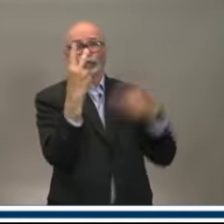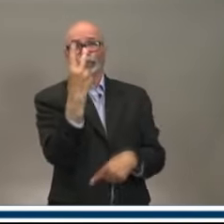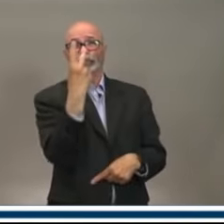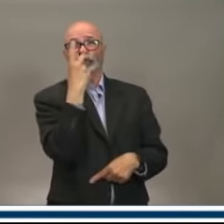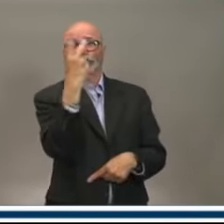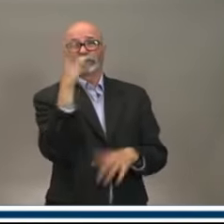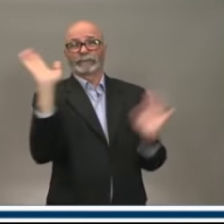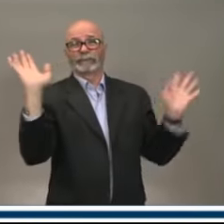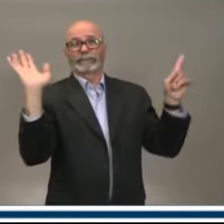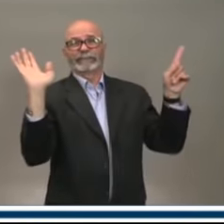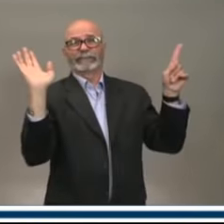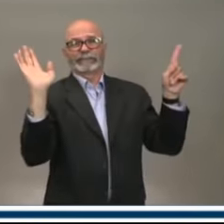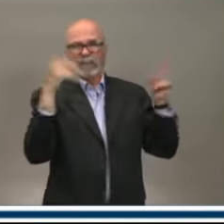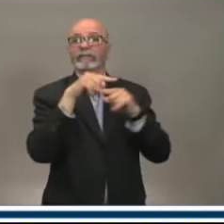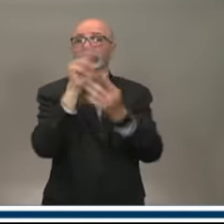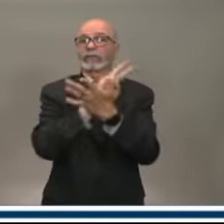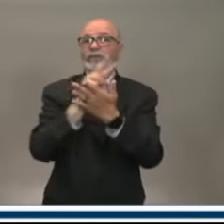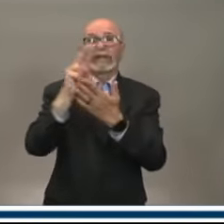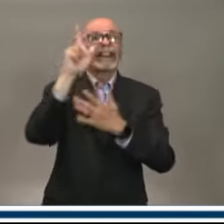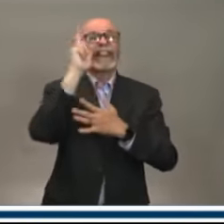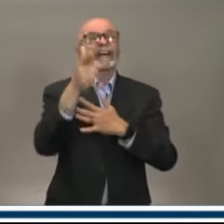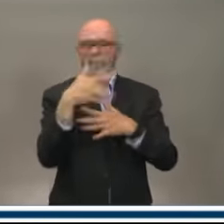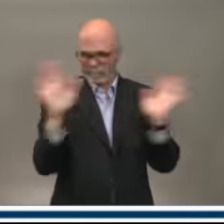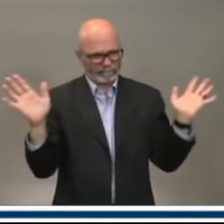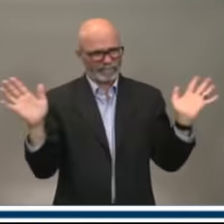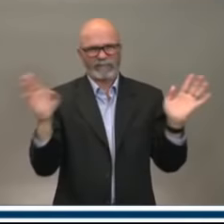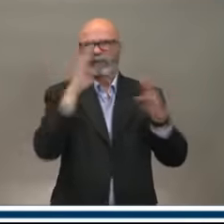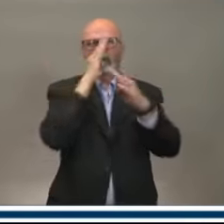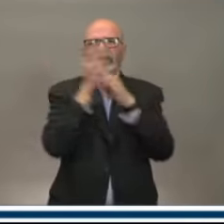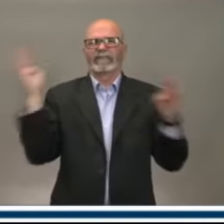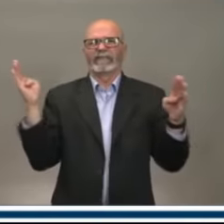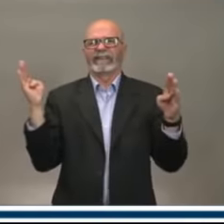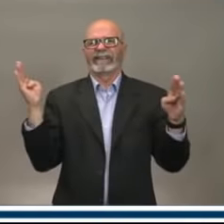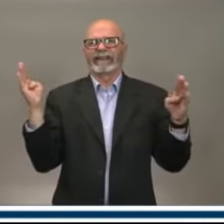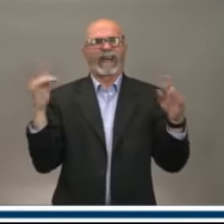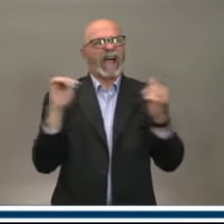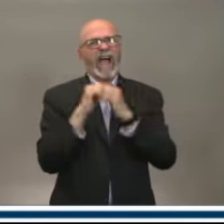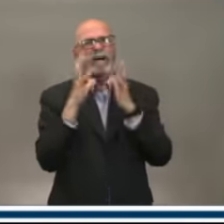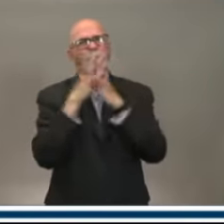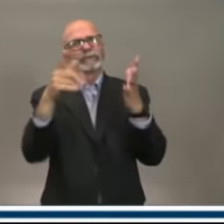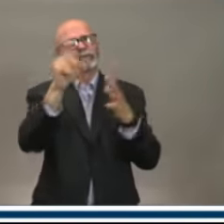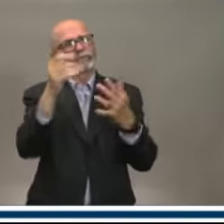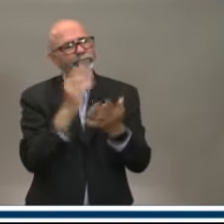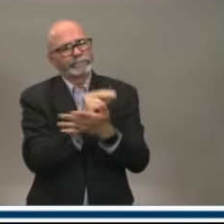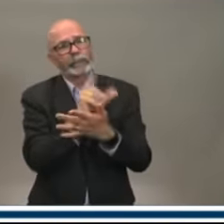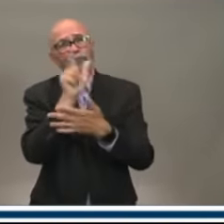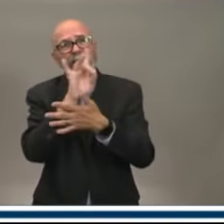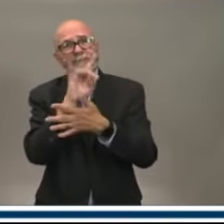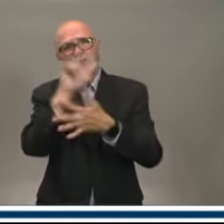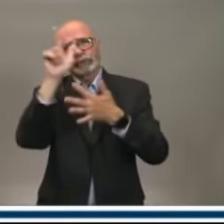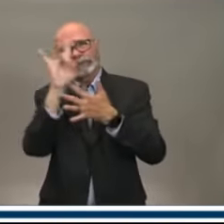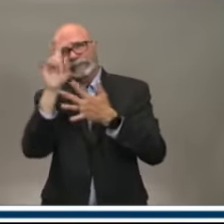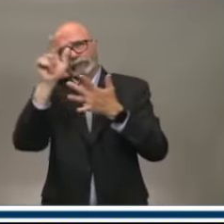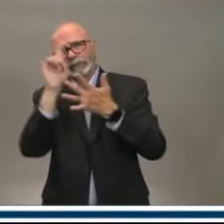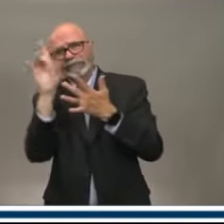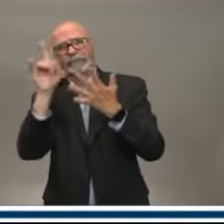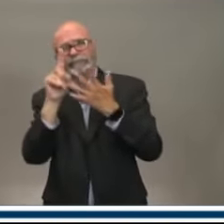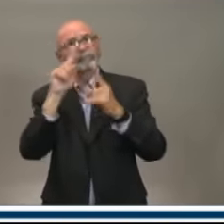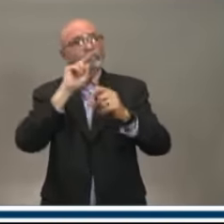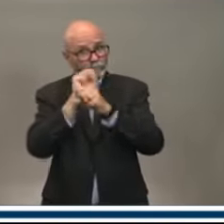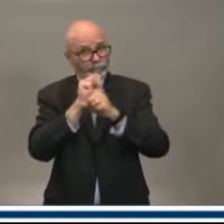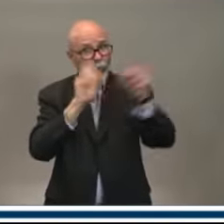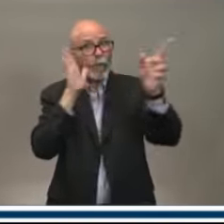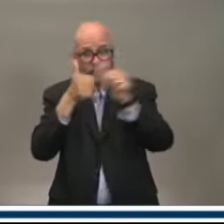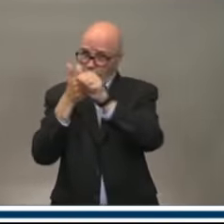just wondering that how likely would it be that you'd stick to that kind of a framework once we get this thing up and rolling? So that 28 days